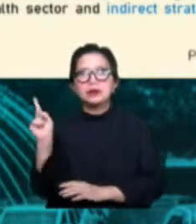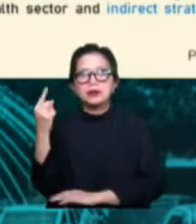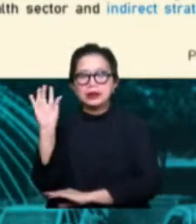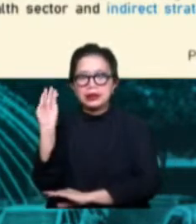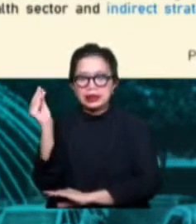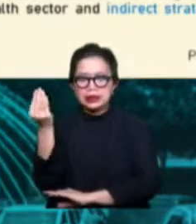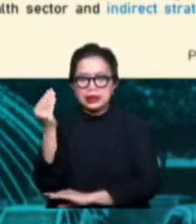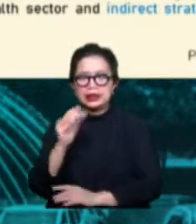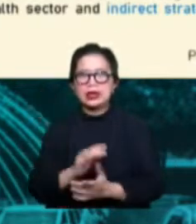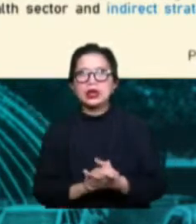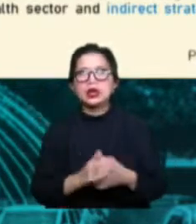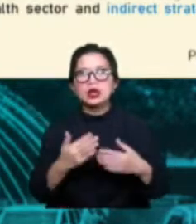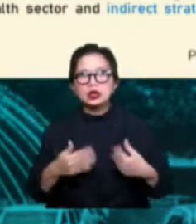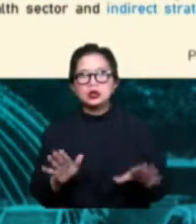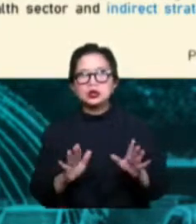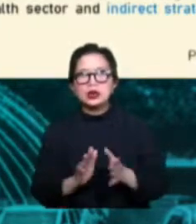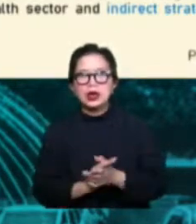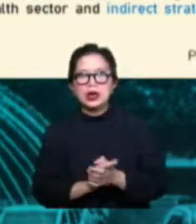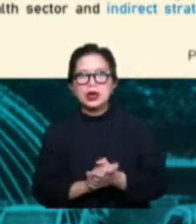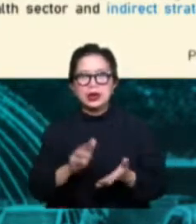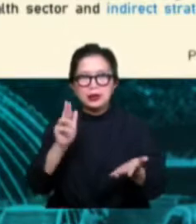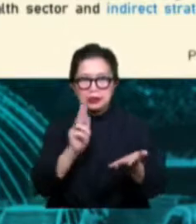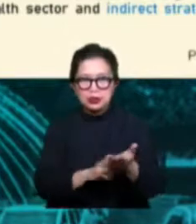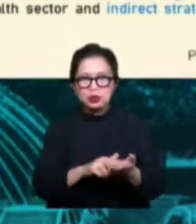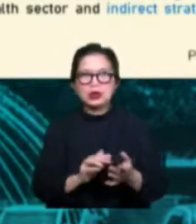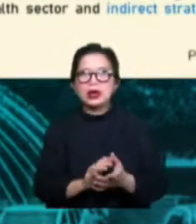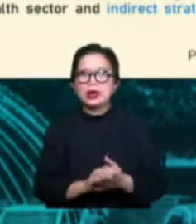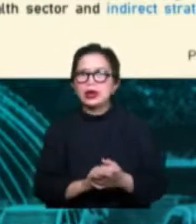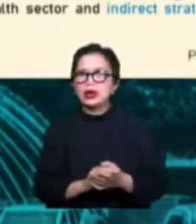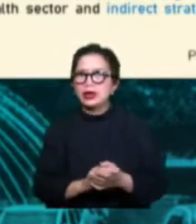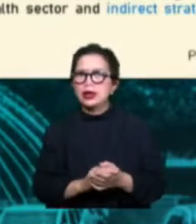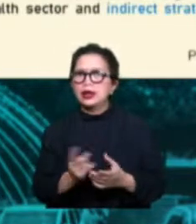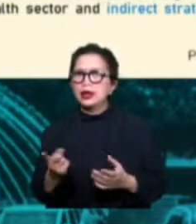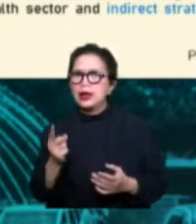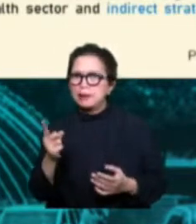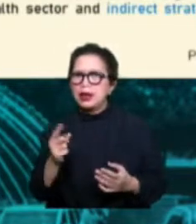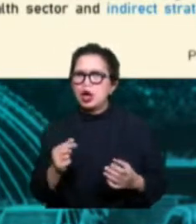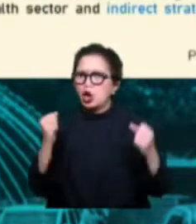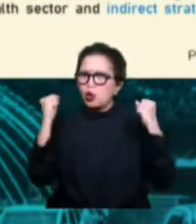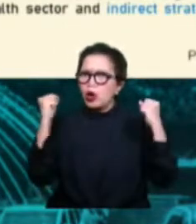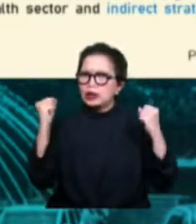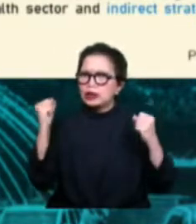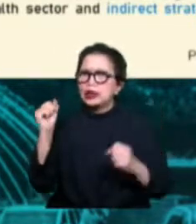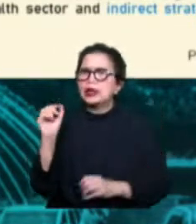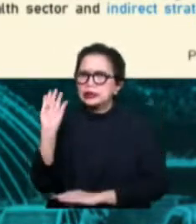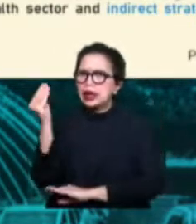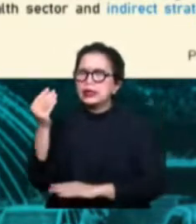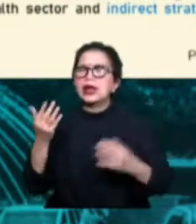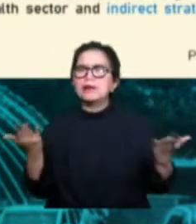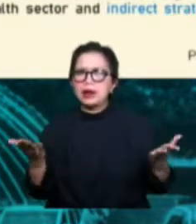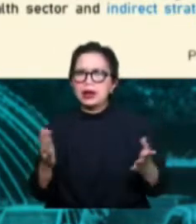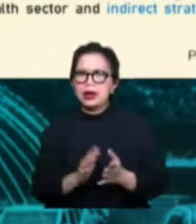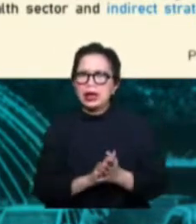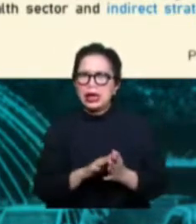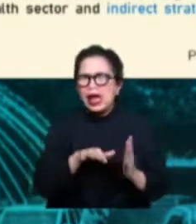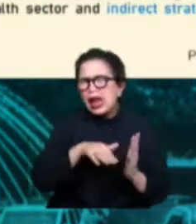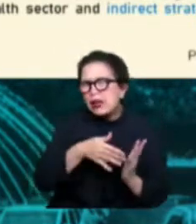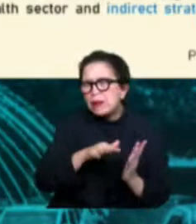identify the strength and weakness. The other element of the pentahelix that consists of business,